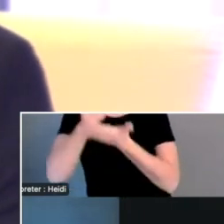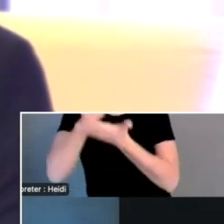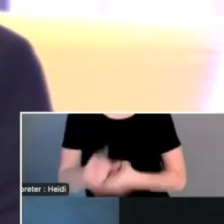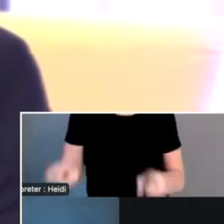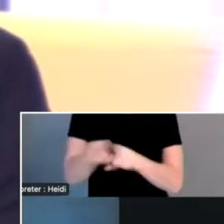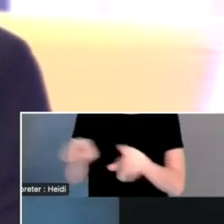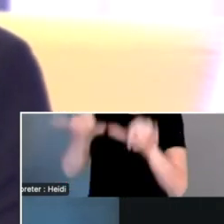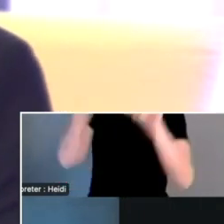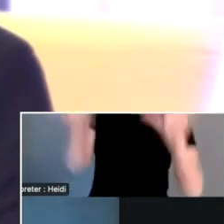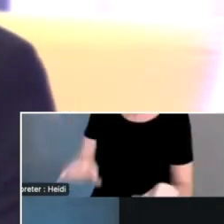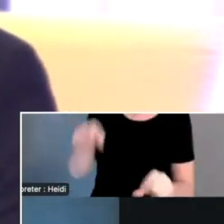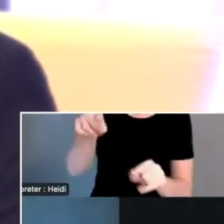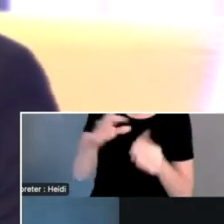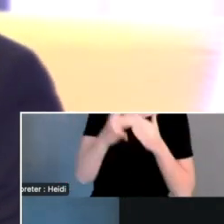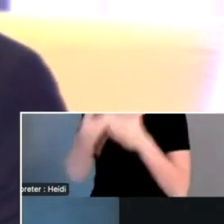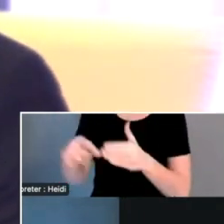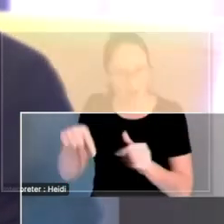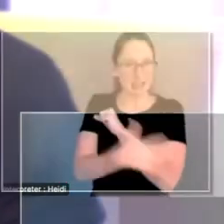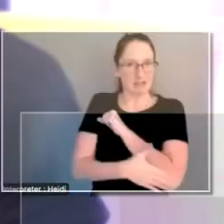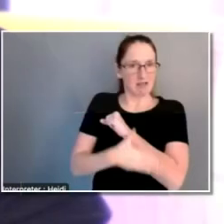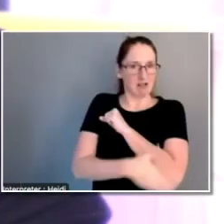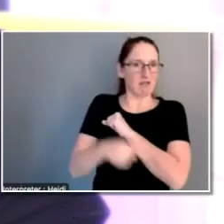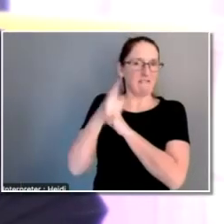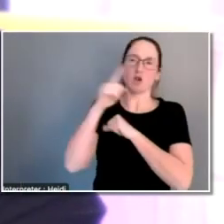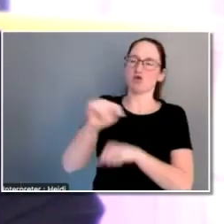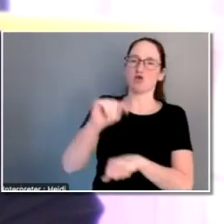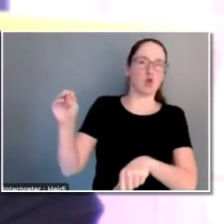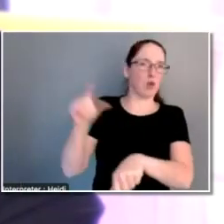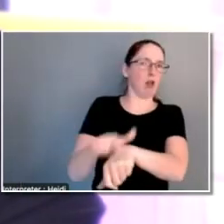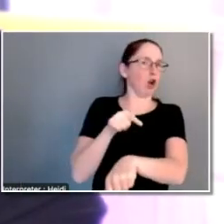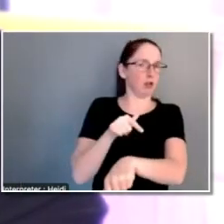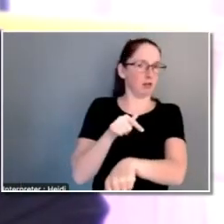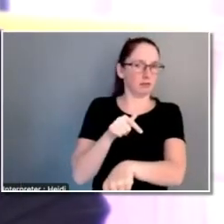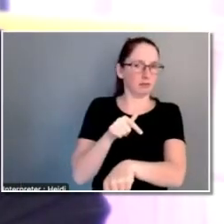system that has guided this country for far too long.